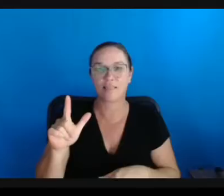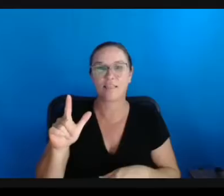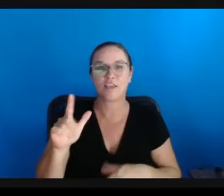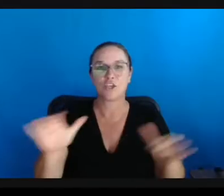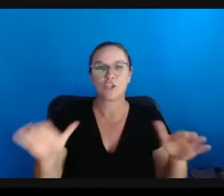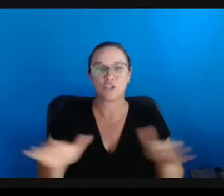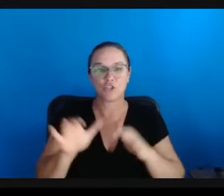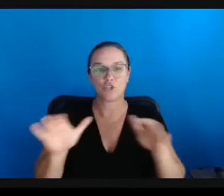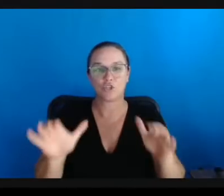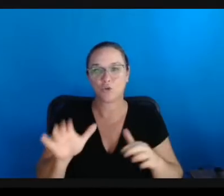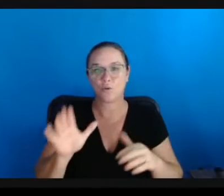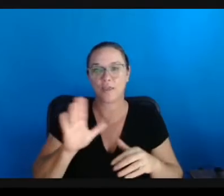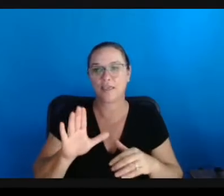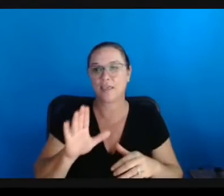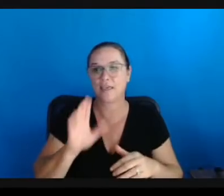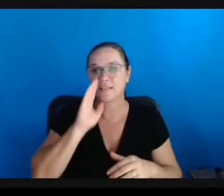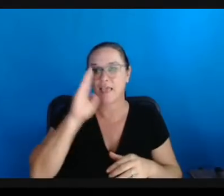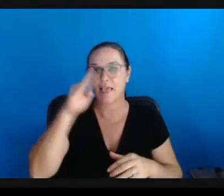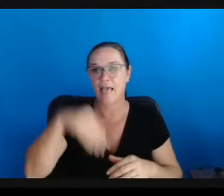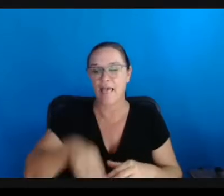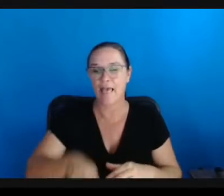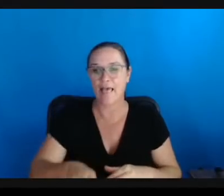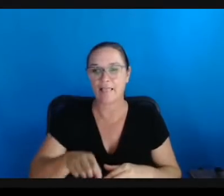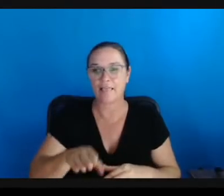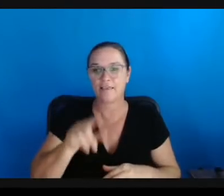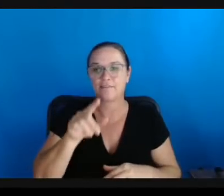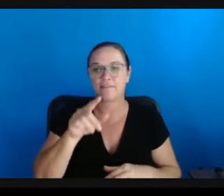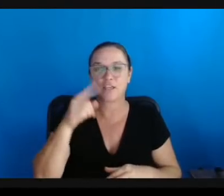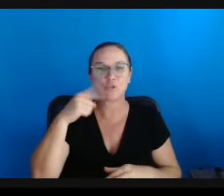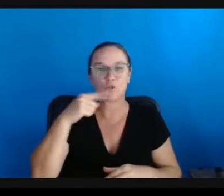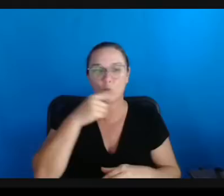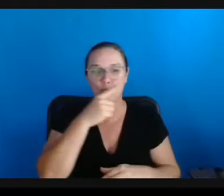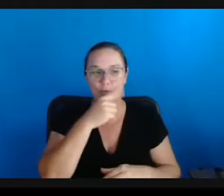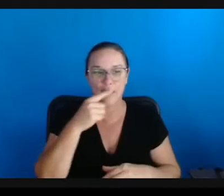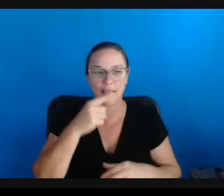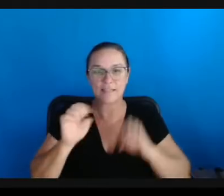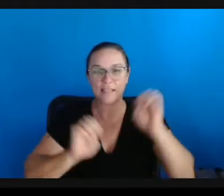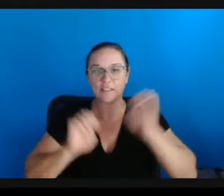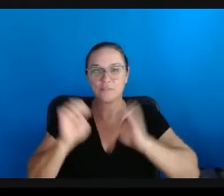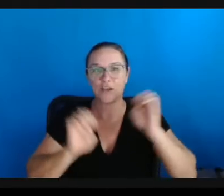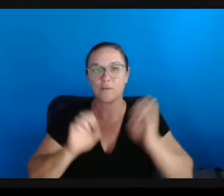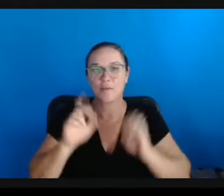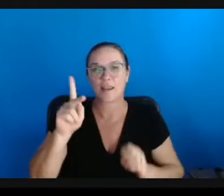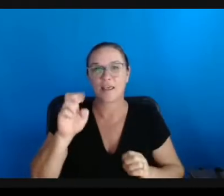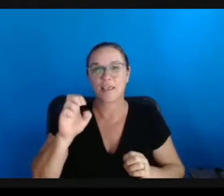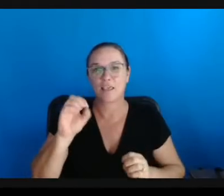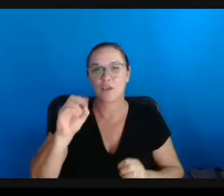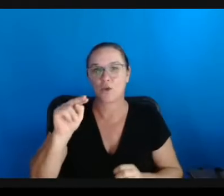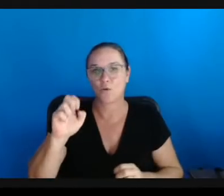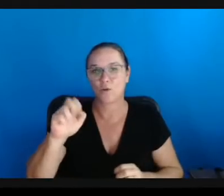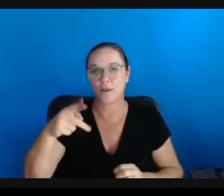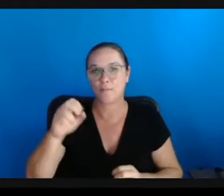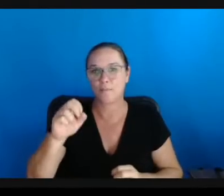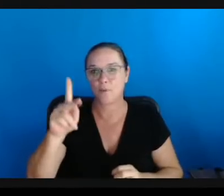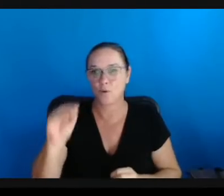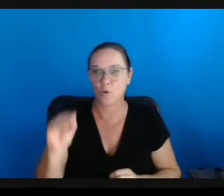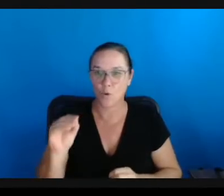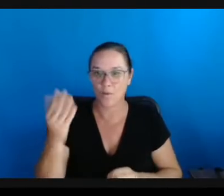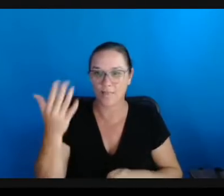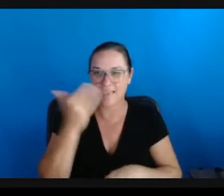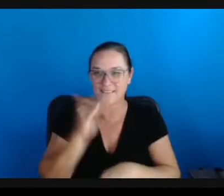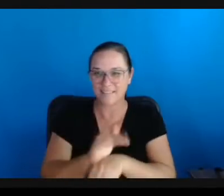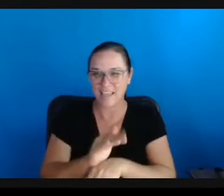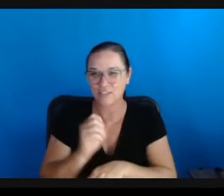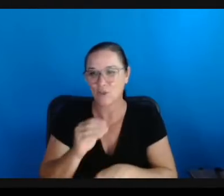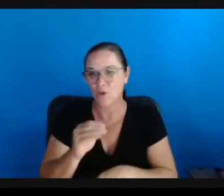his elephant toothpaste experiment at the Keanapoko Elementary School last night. So there'll be a